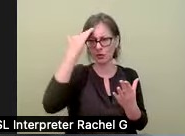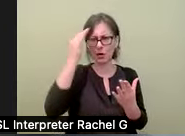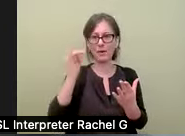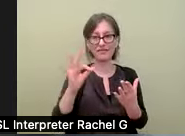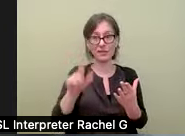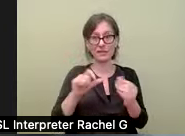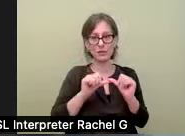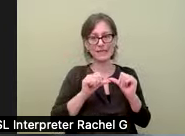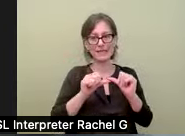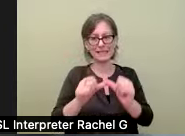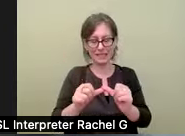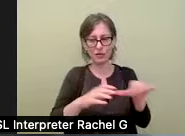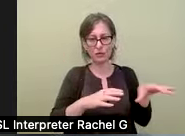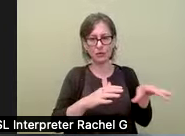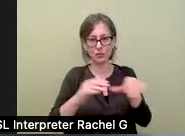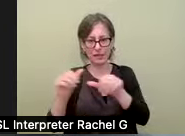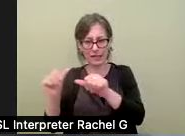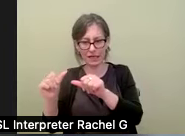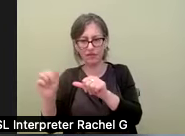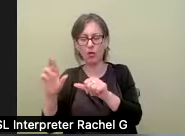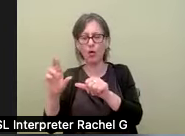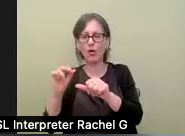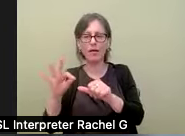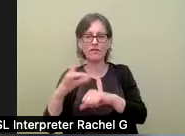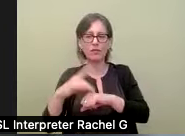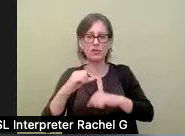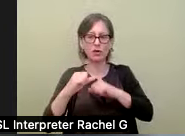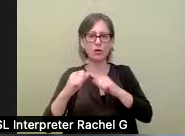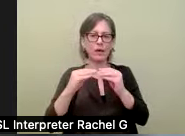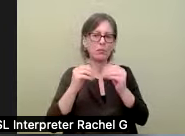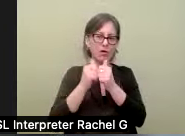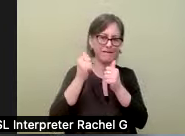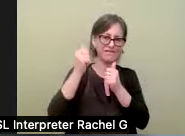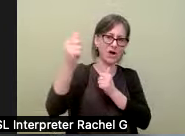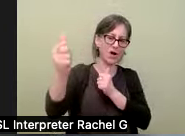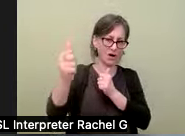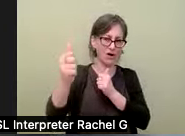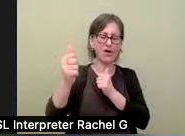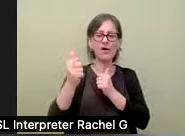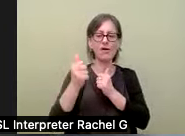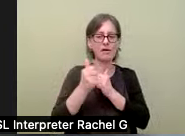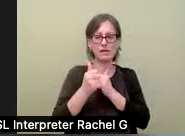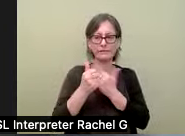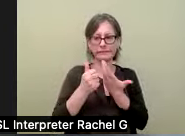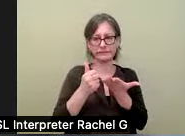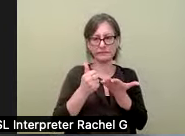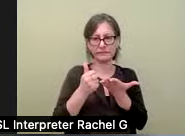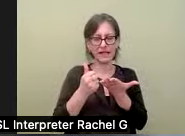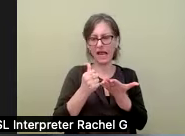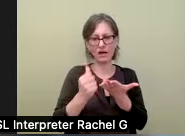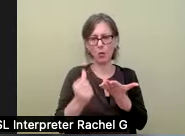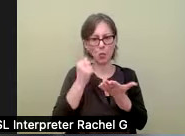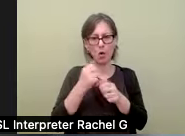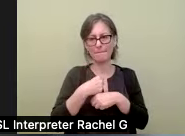continue evacuating or if it was an earthquake that occurred further inland and it will not